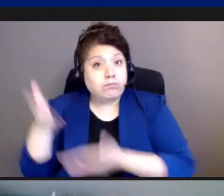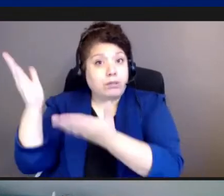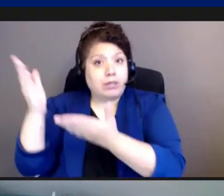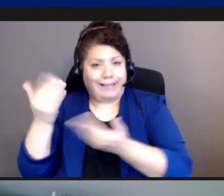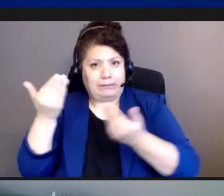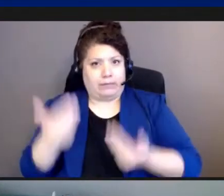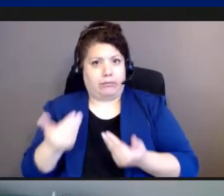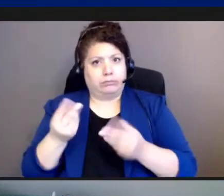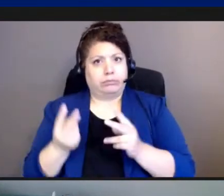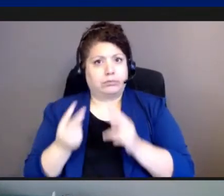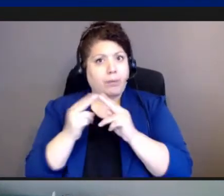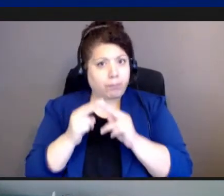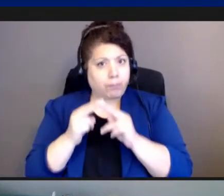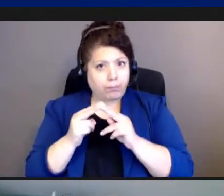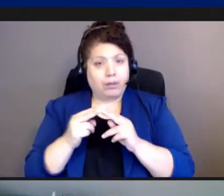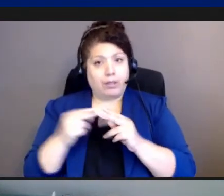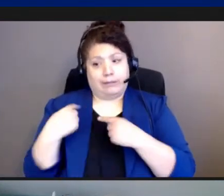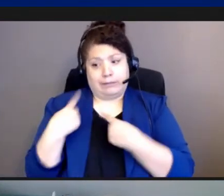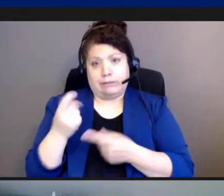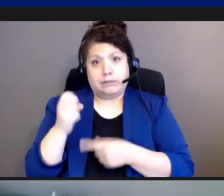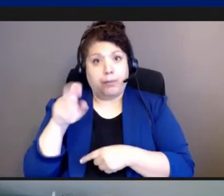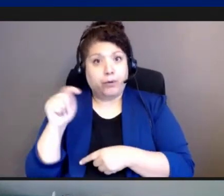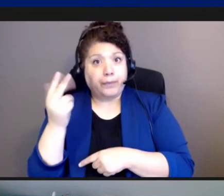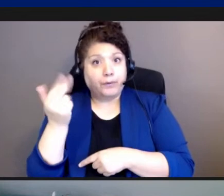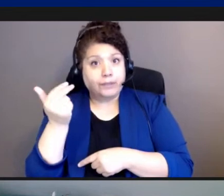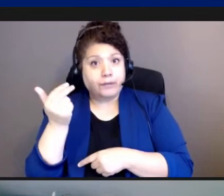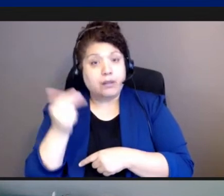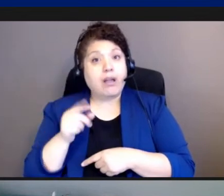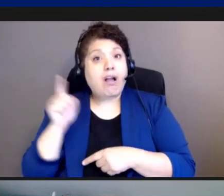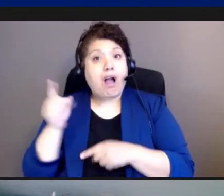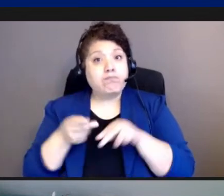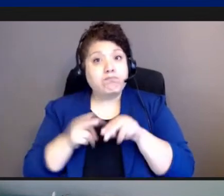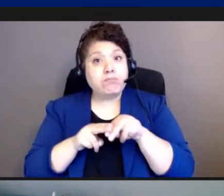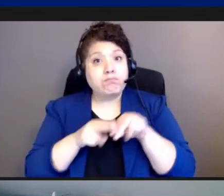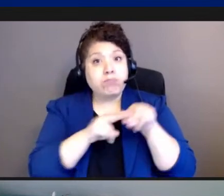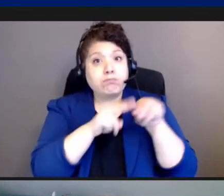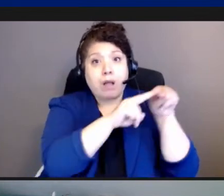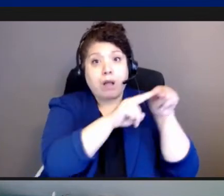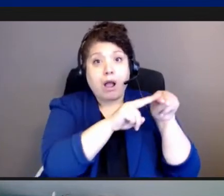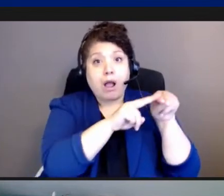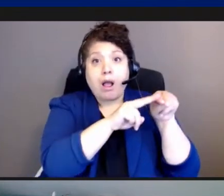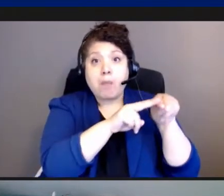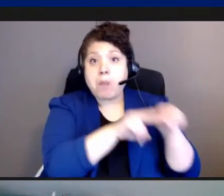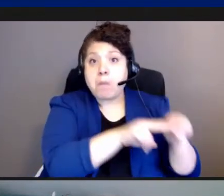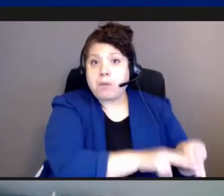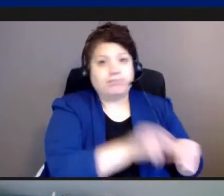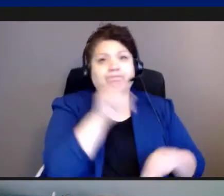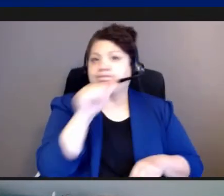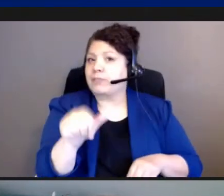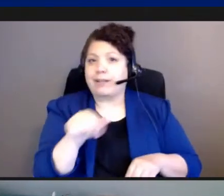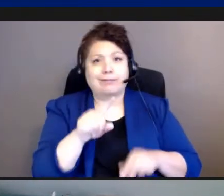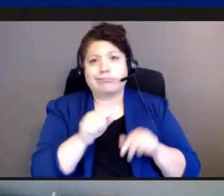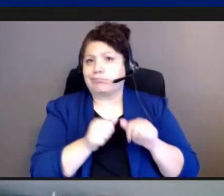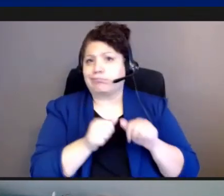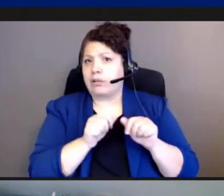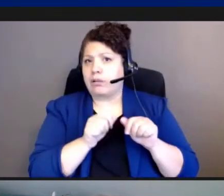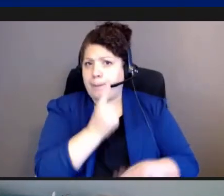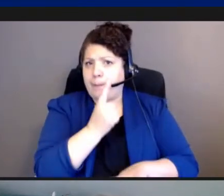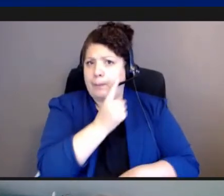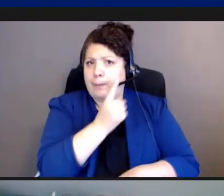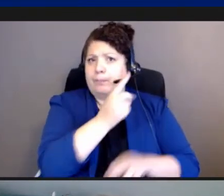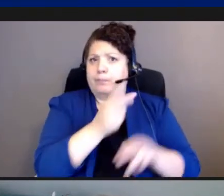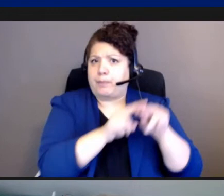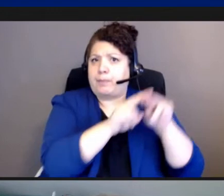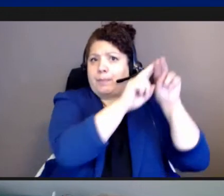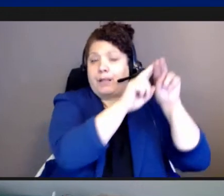13th. We are not seeing the curve slow down. We know it's not something that will happen overnight, but we do know that we